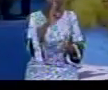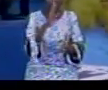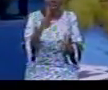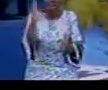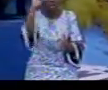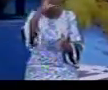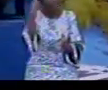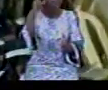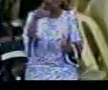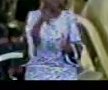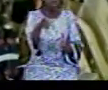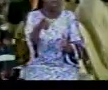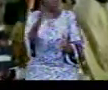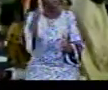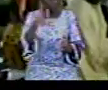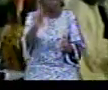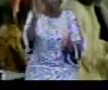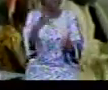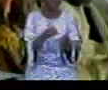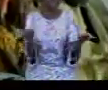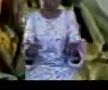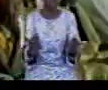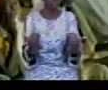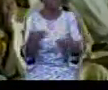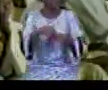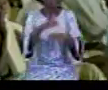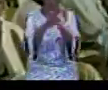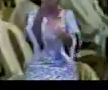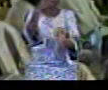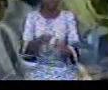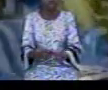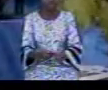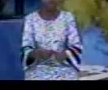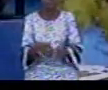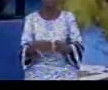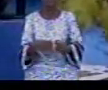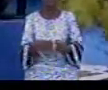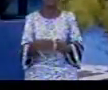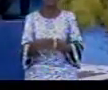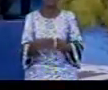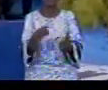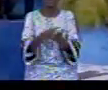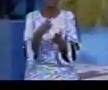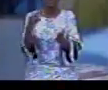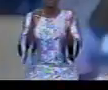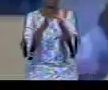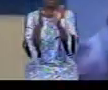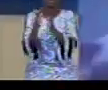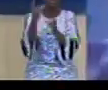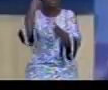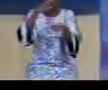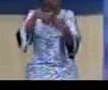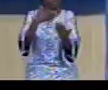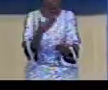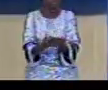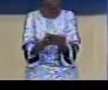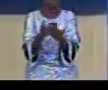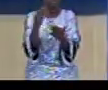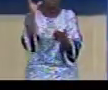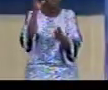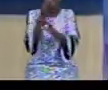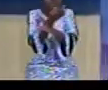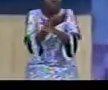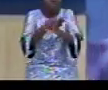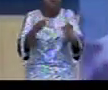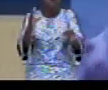it here tonight. The glorious gospel of Jesus for all freedom seekers. Look